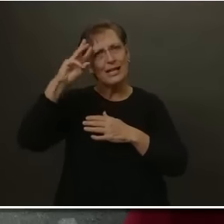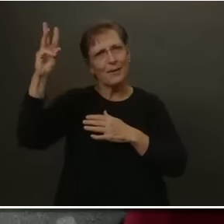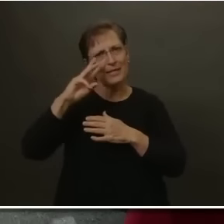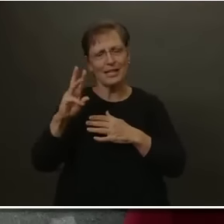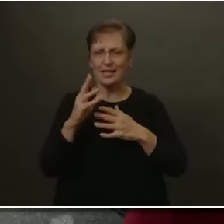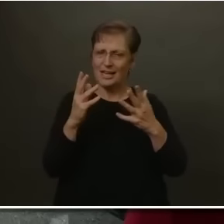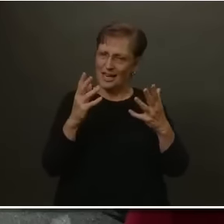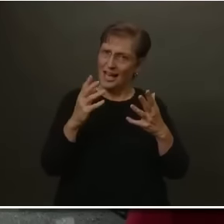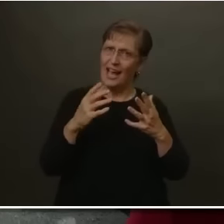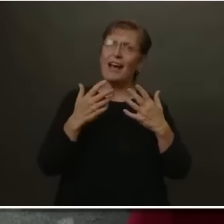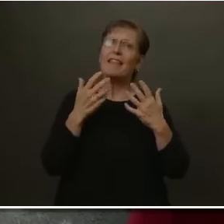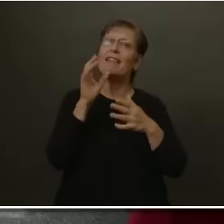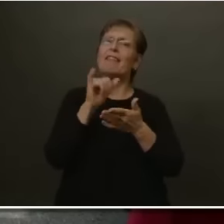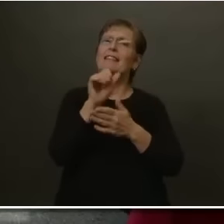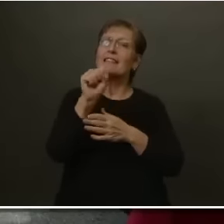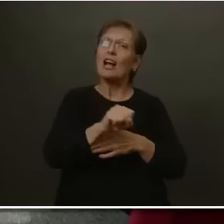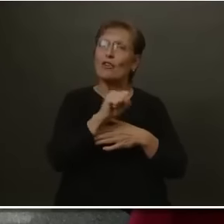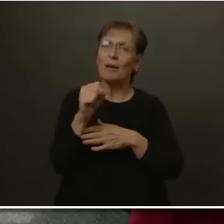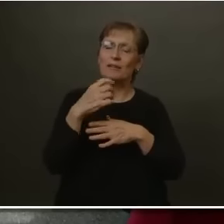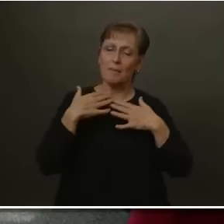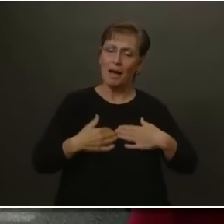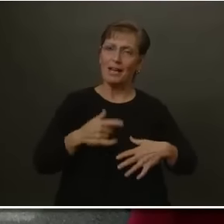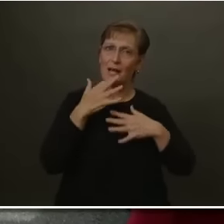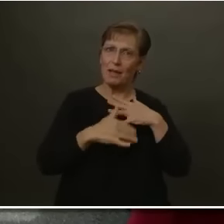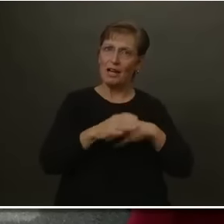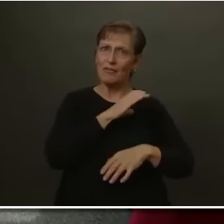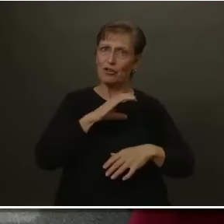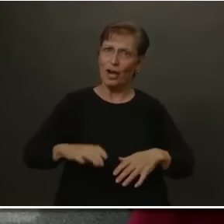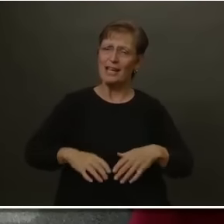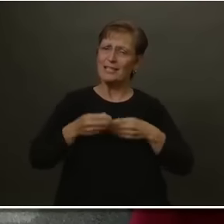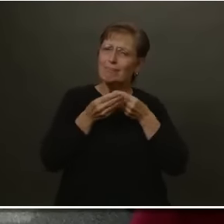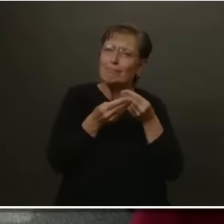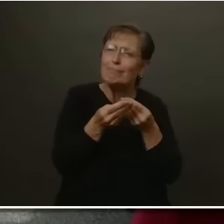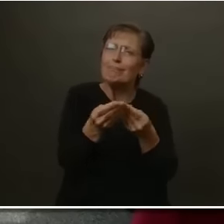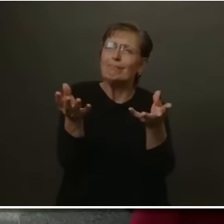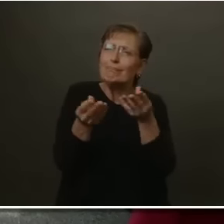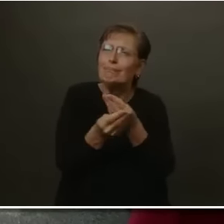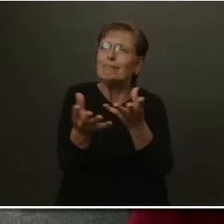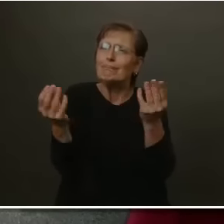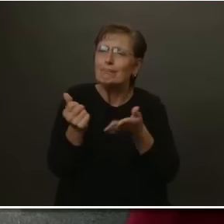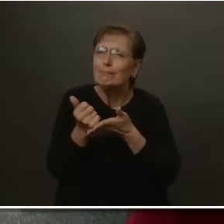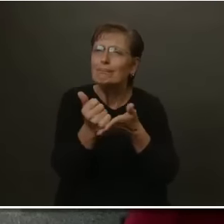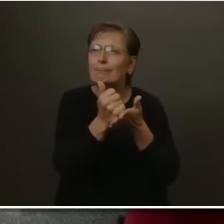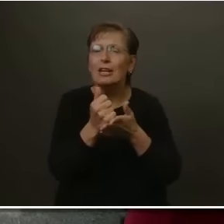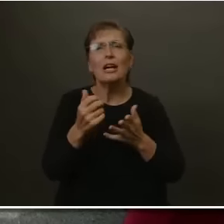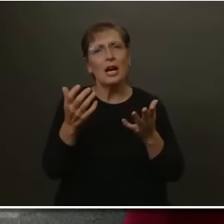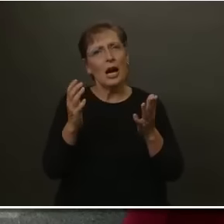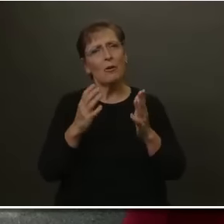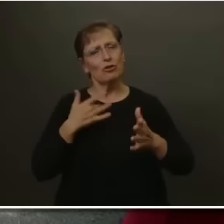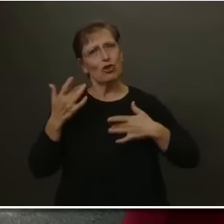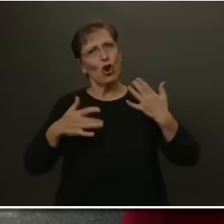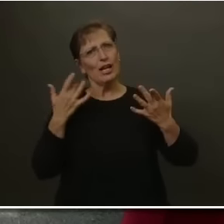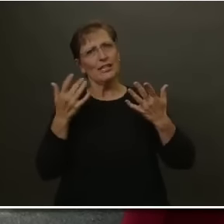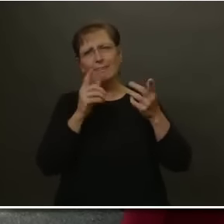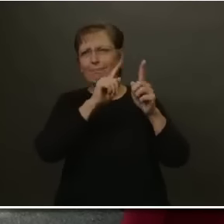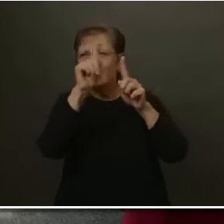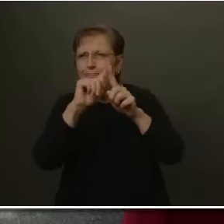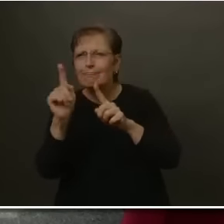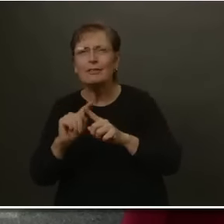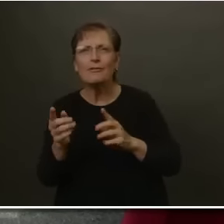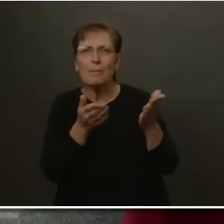sacrament of Christ's body and blood. May we rejoice in the many gifts for ministry enriching the life of our church and